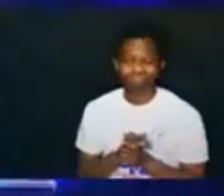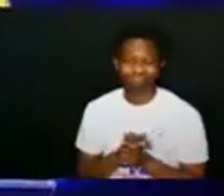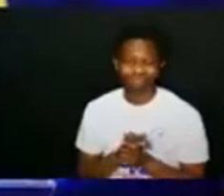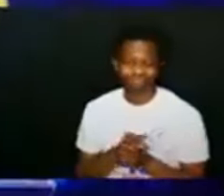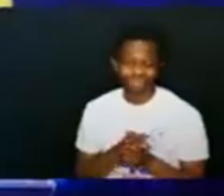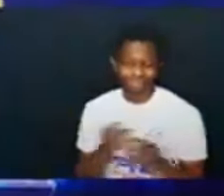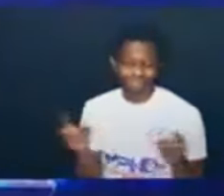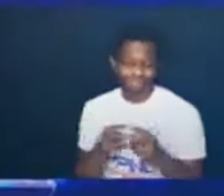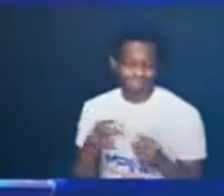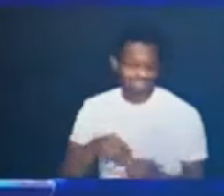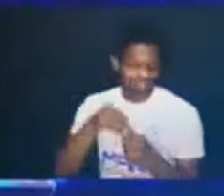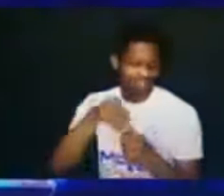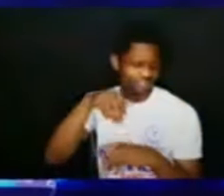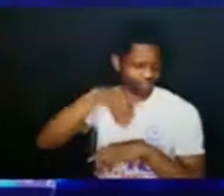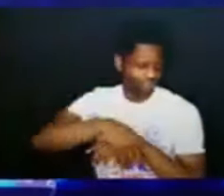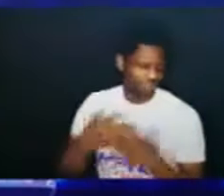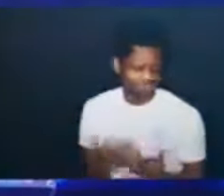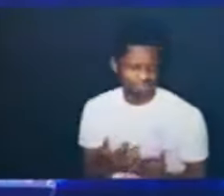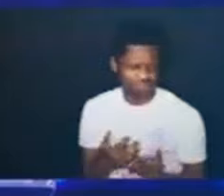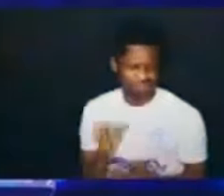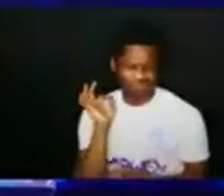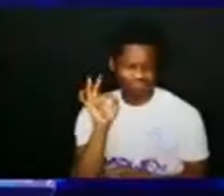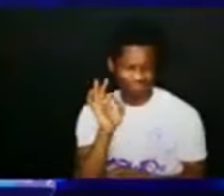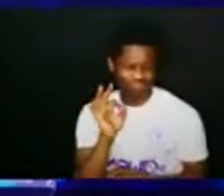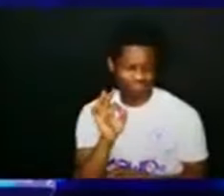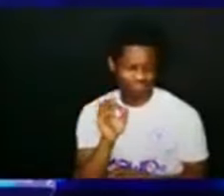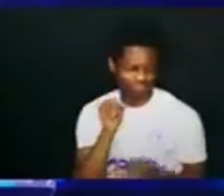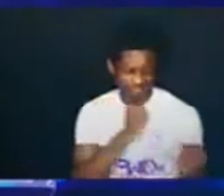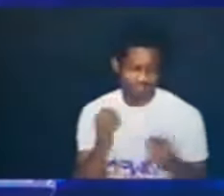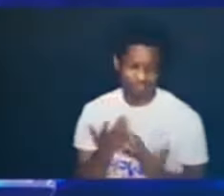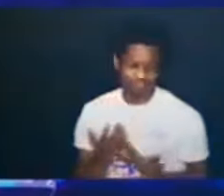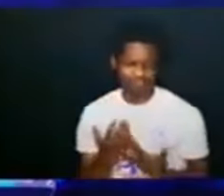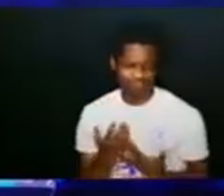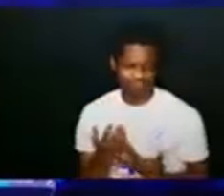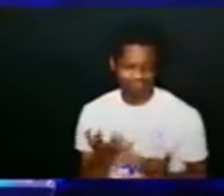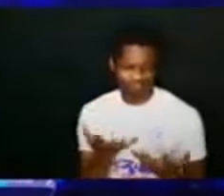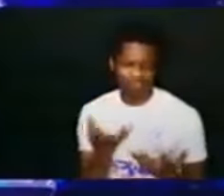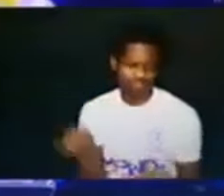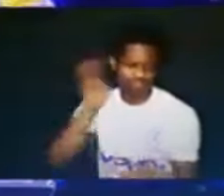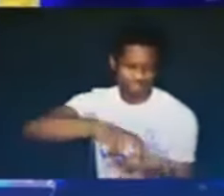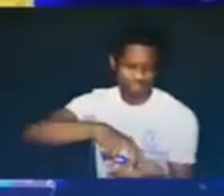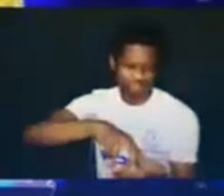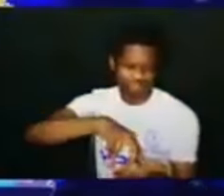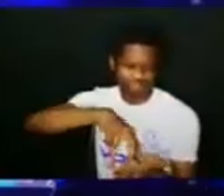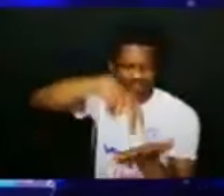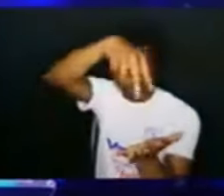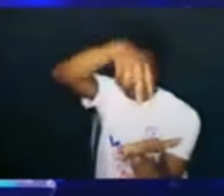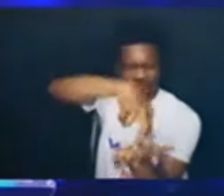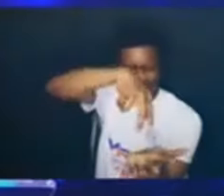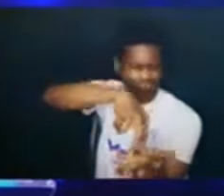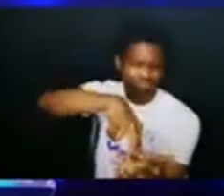rise to our feet. I don't want to end this broadcast without giving you space to accept Jesus